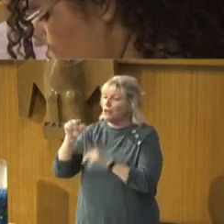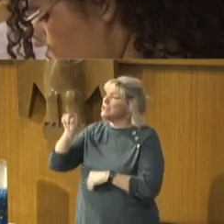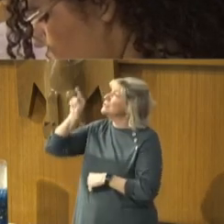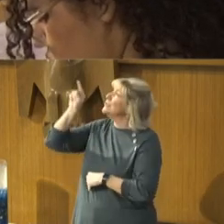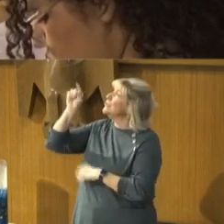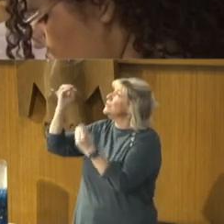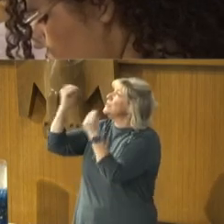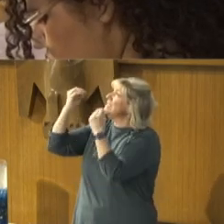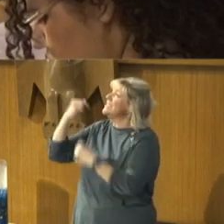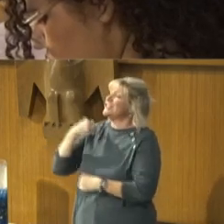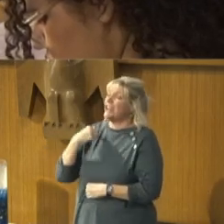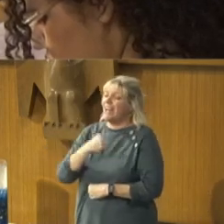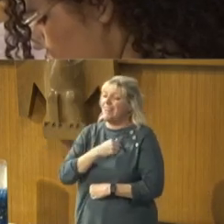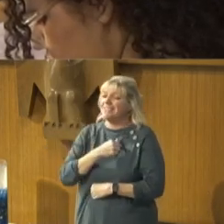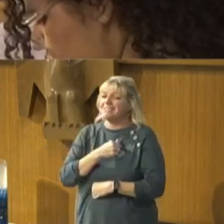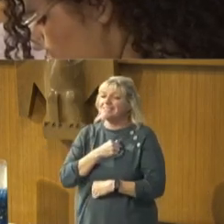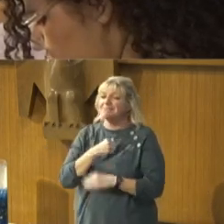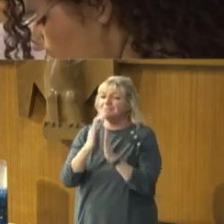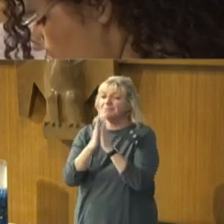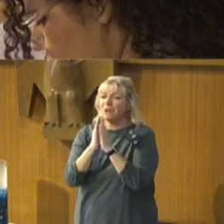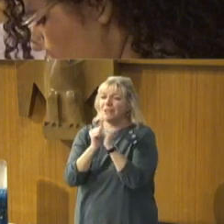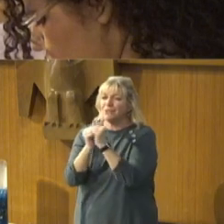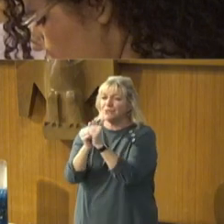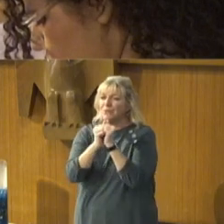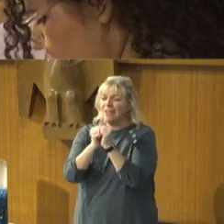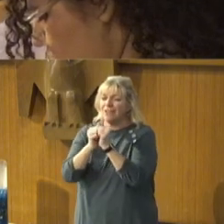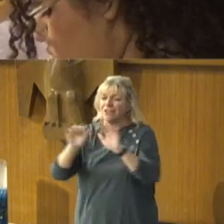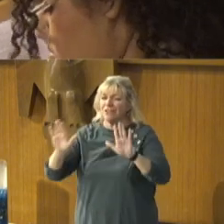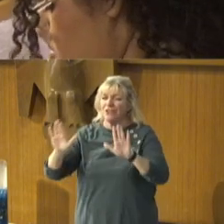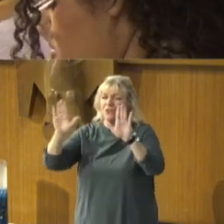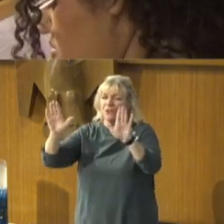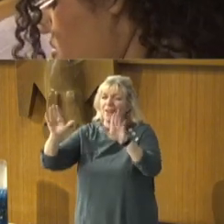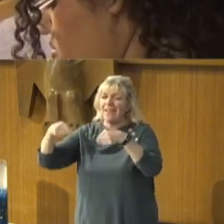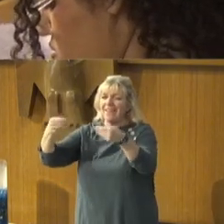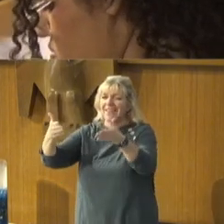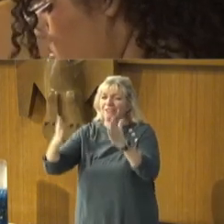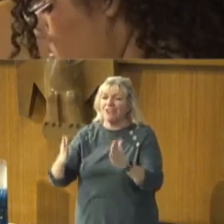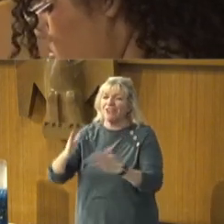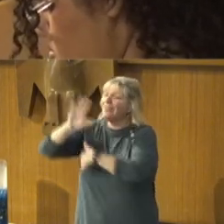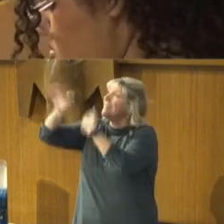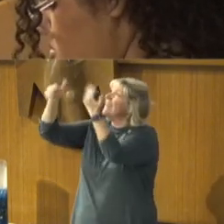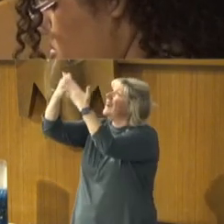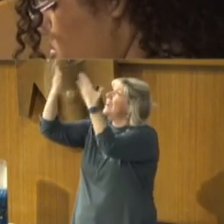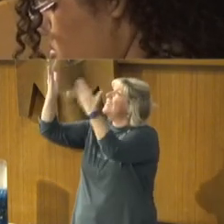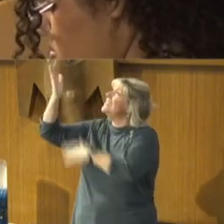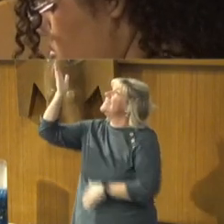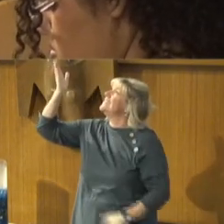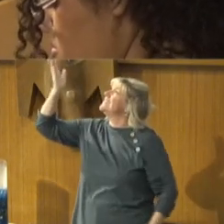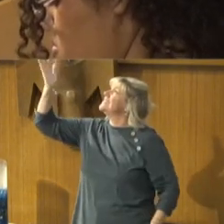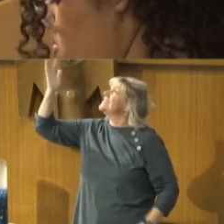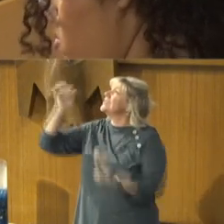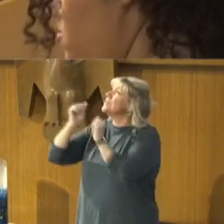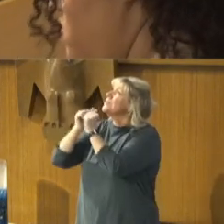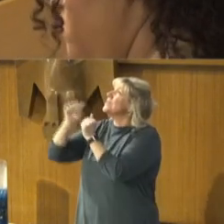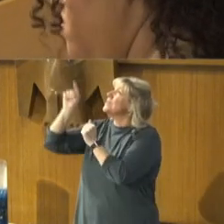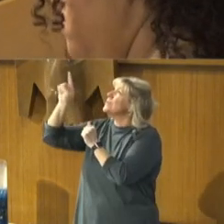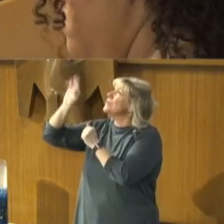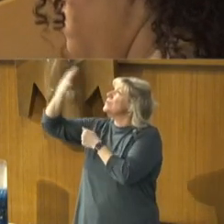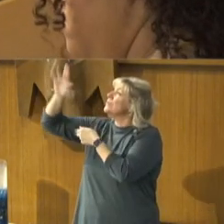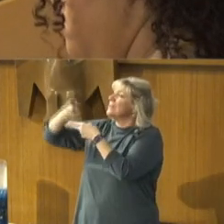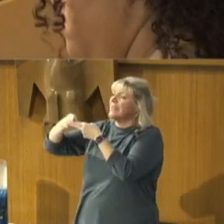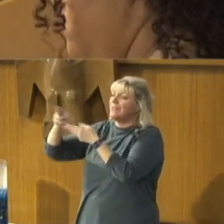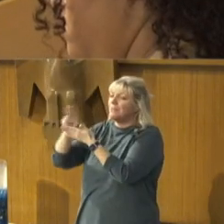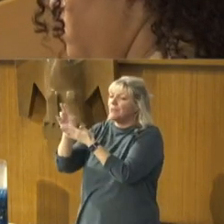us, saying together, Great Giver, in whom heaven is found, holy is your